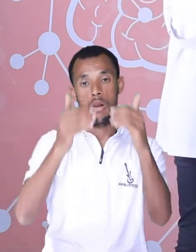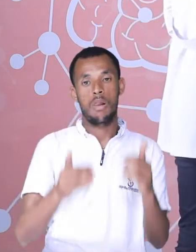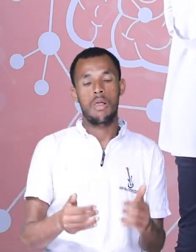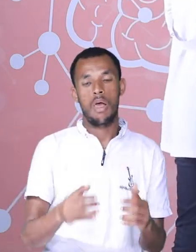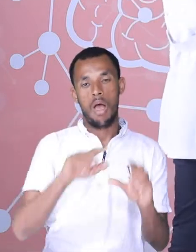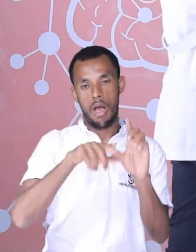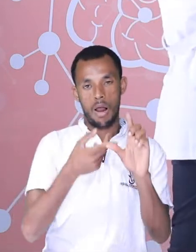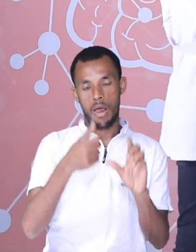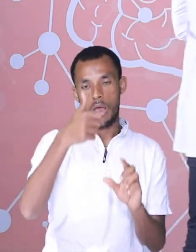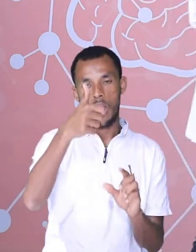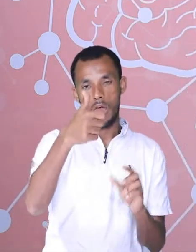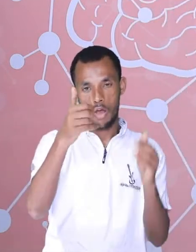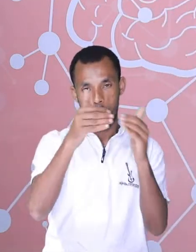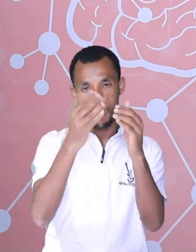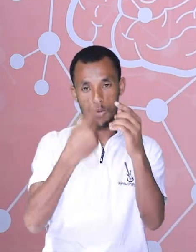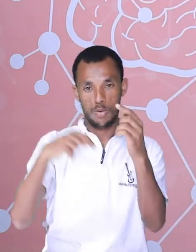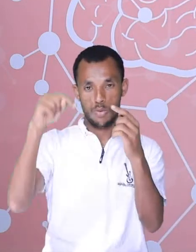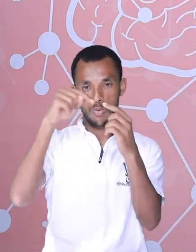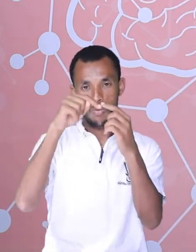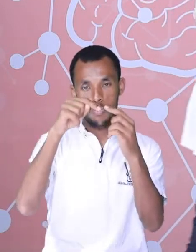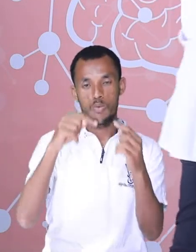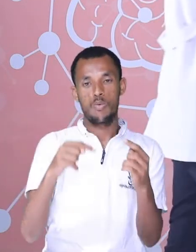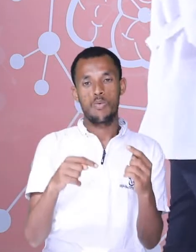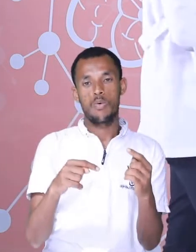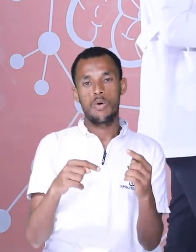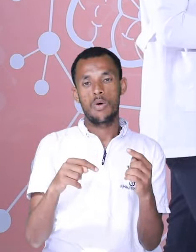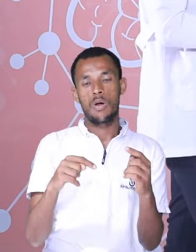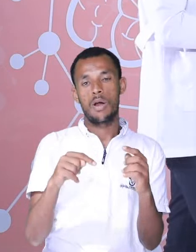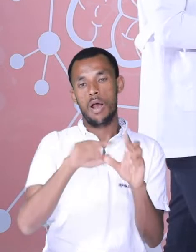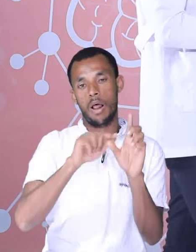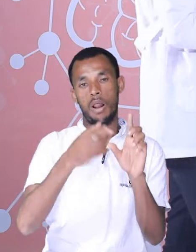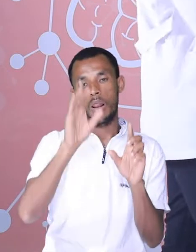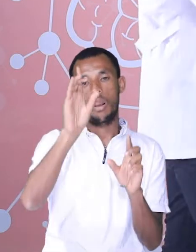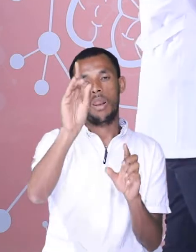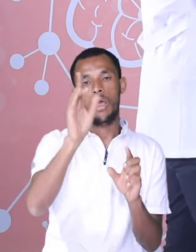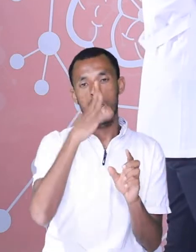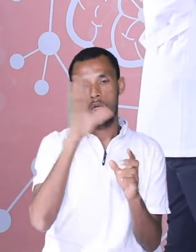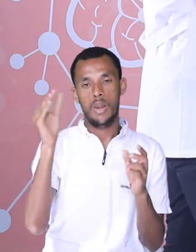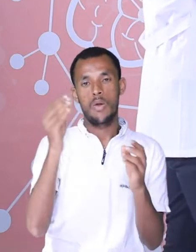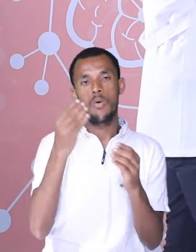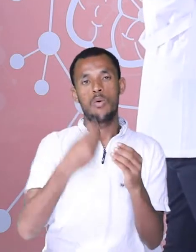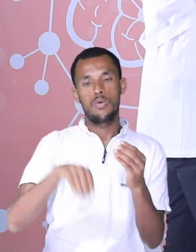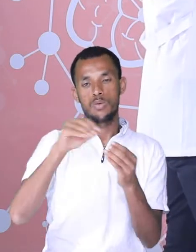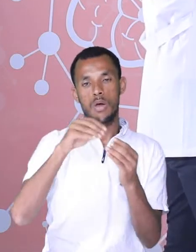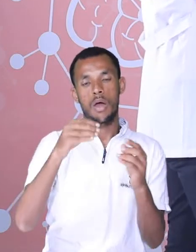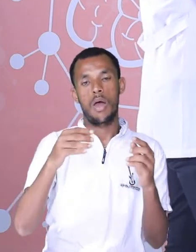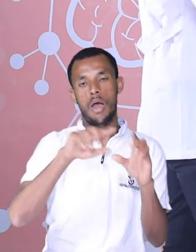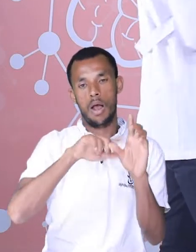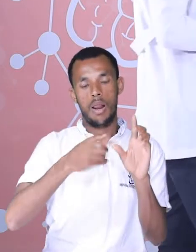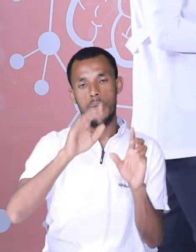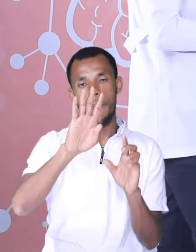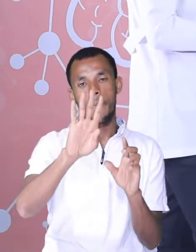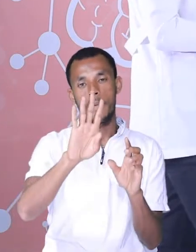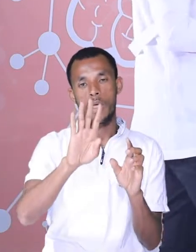angle A have to be congruent or equal to angle D. And also angle B have to